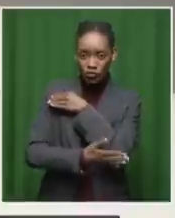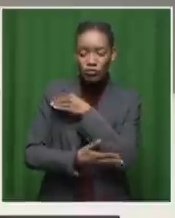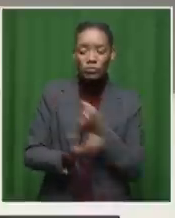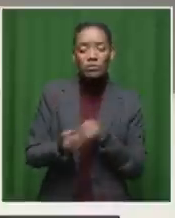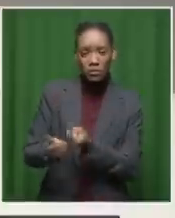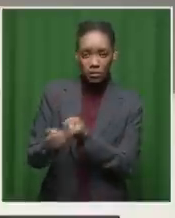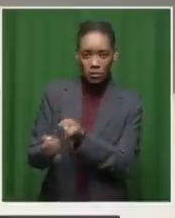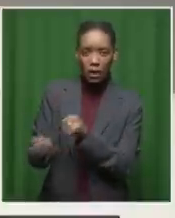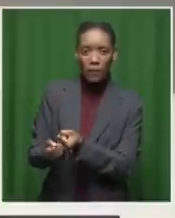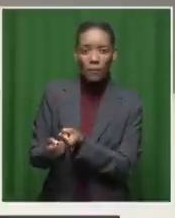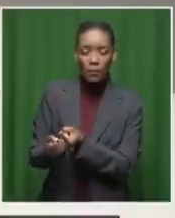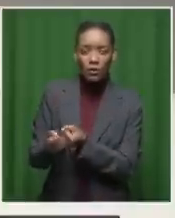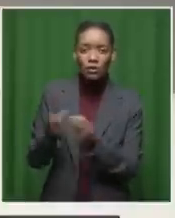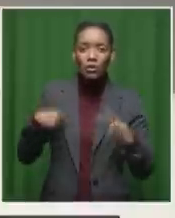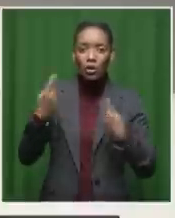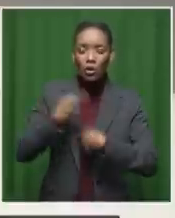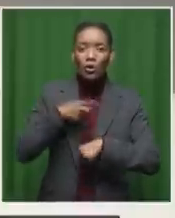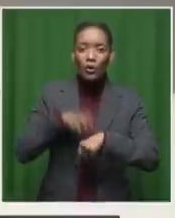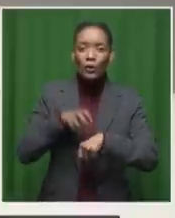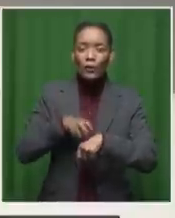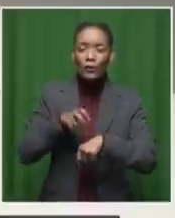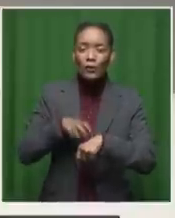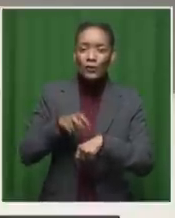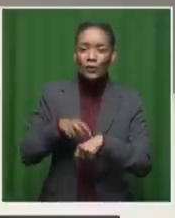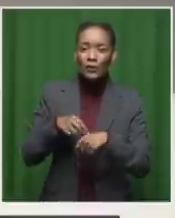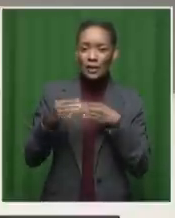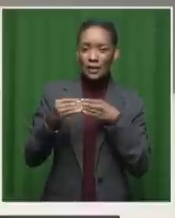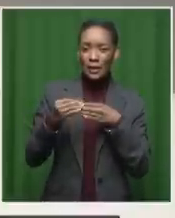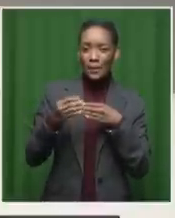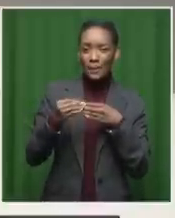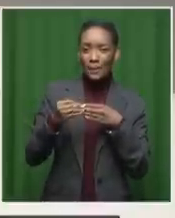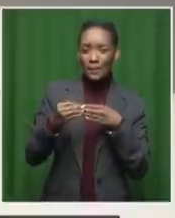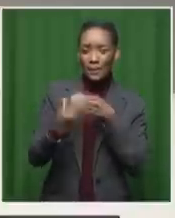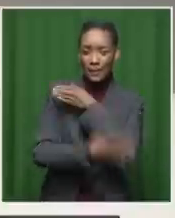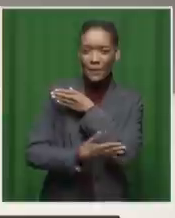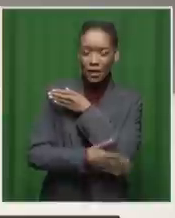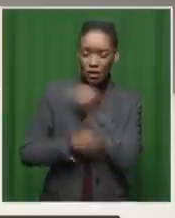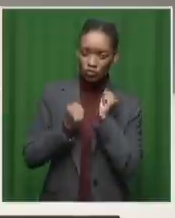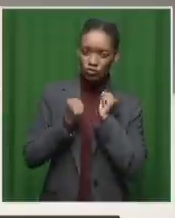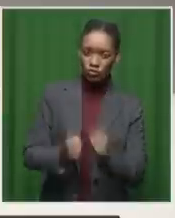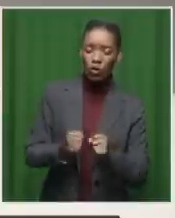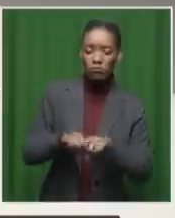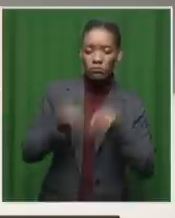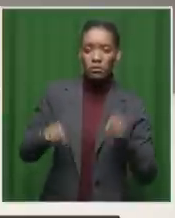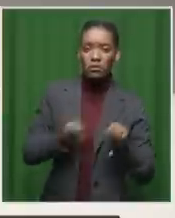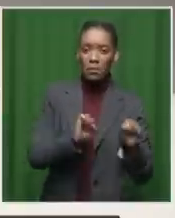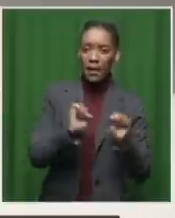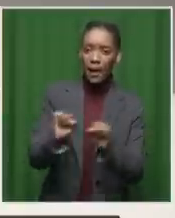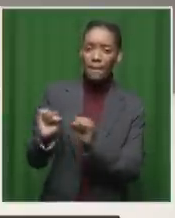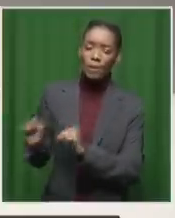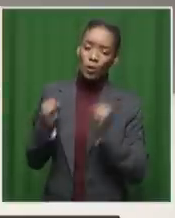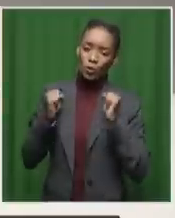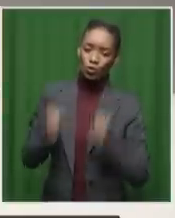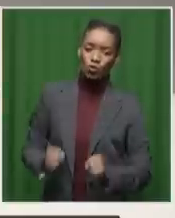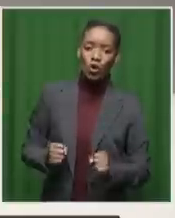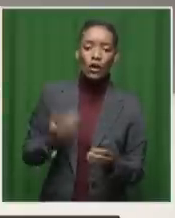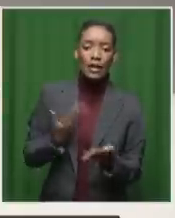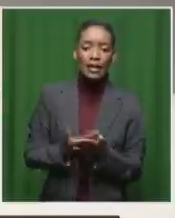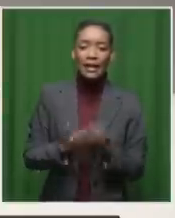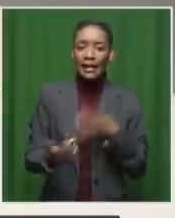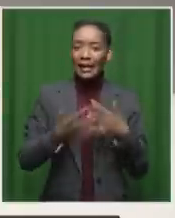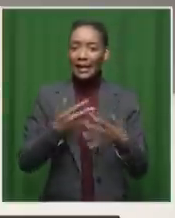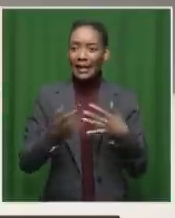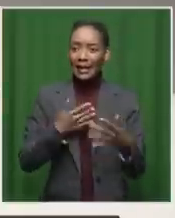because we need all of our member states to be strong, to have their systems strengthened, and to be able to respond to any